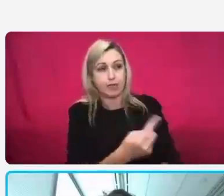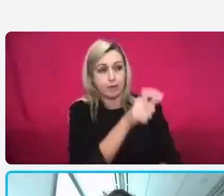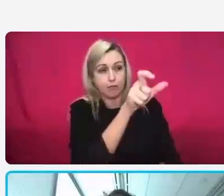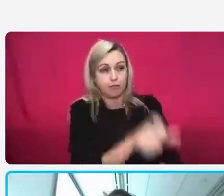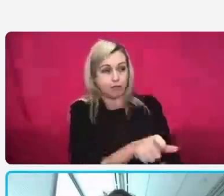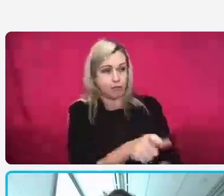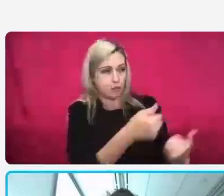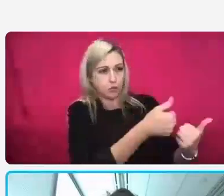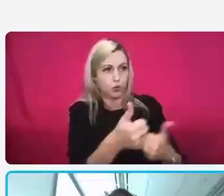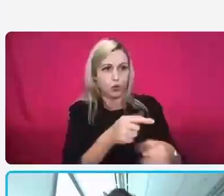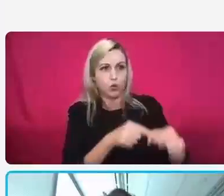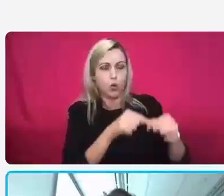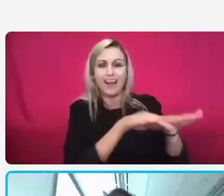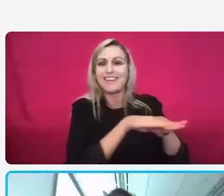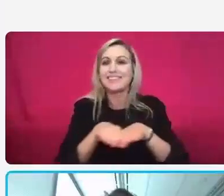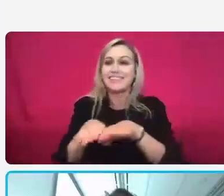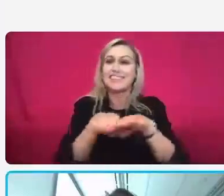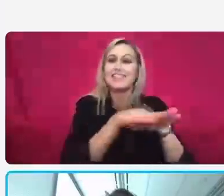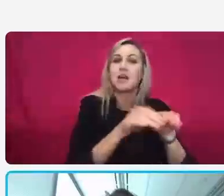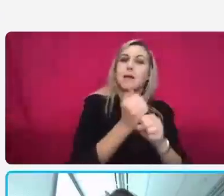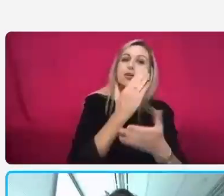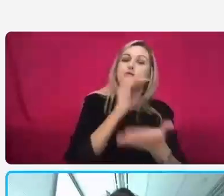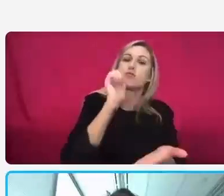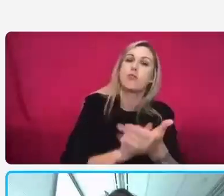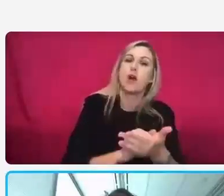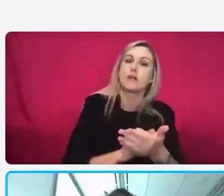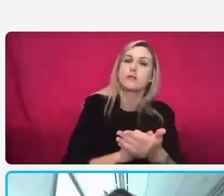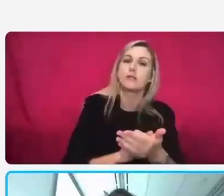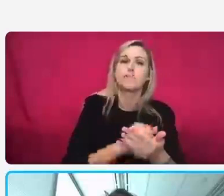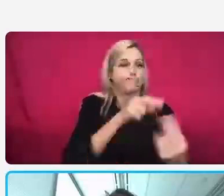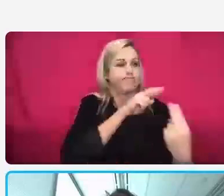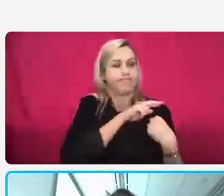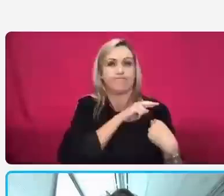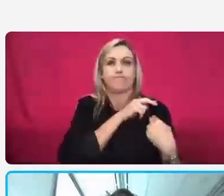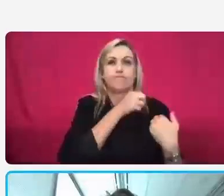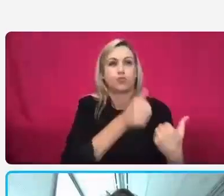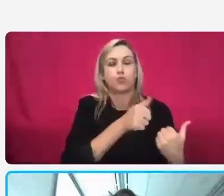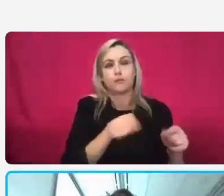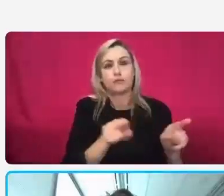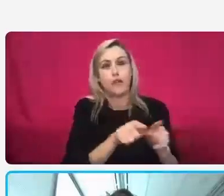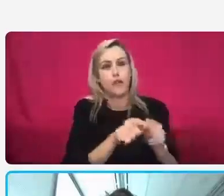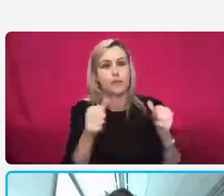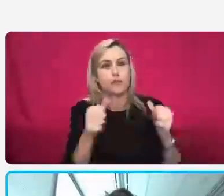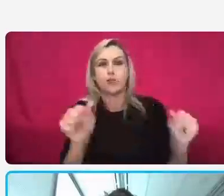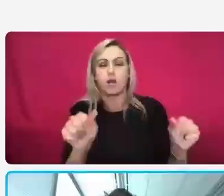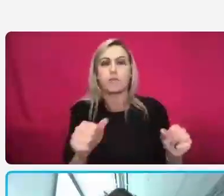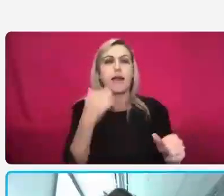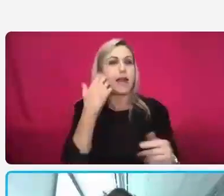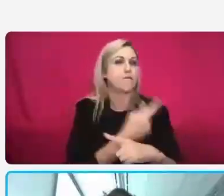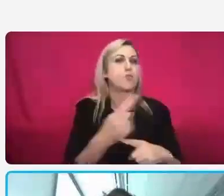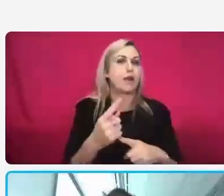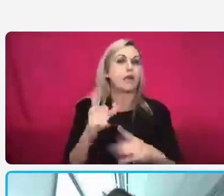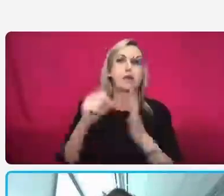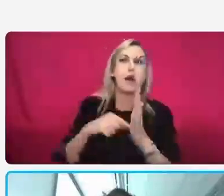and consistent, resulting in accurate, reliable and consistent case mix outcomes. Each week, the department provides